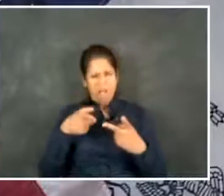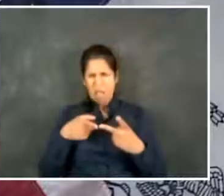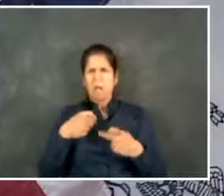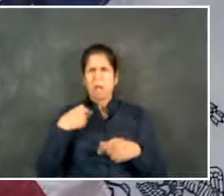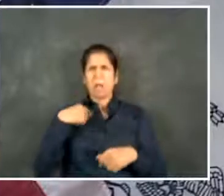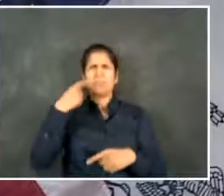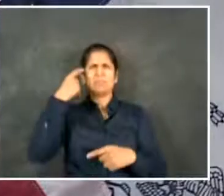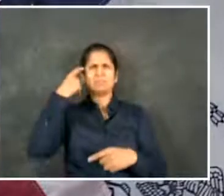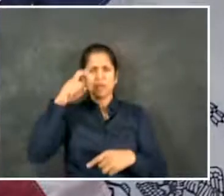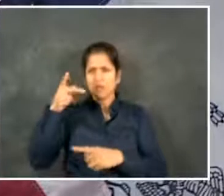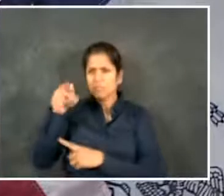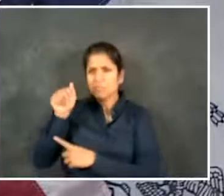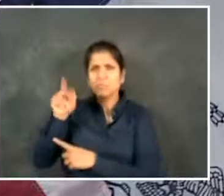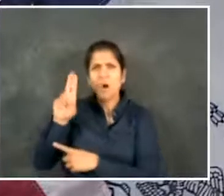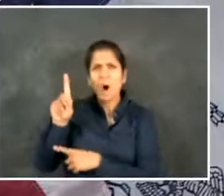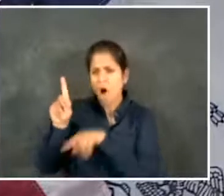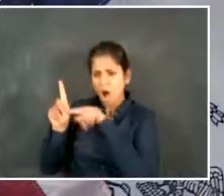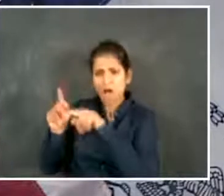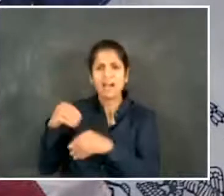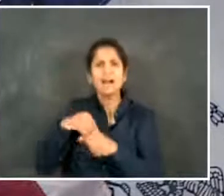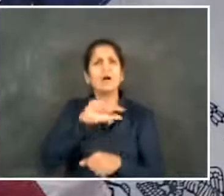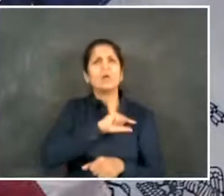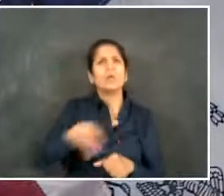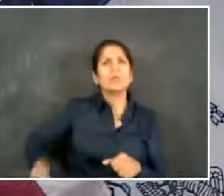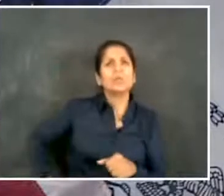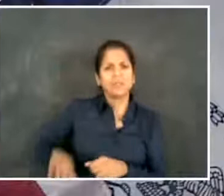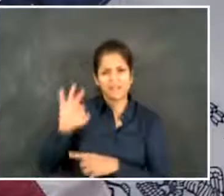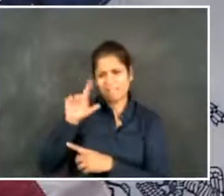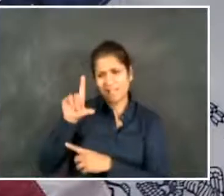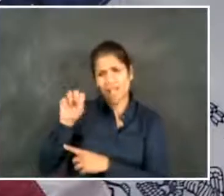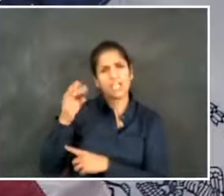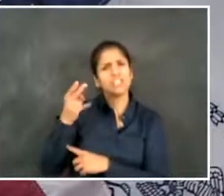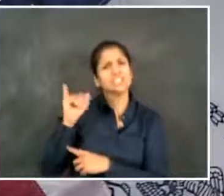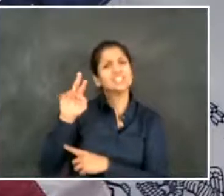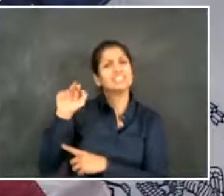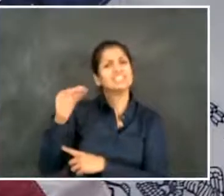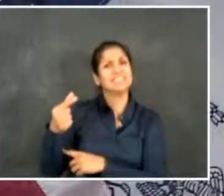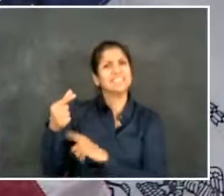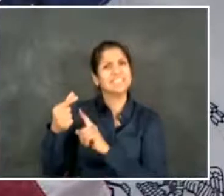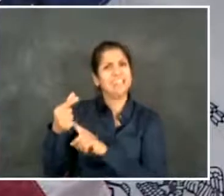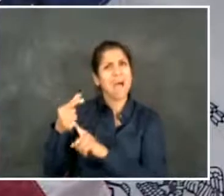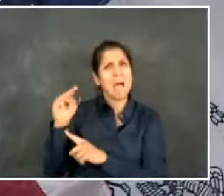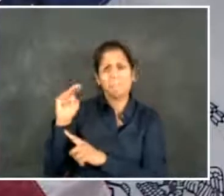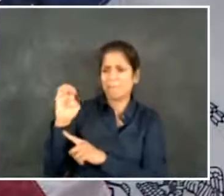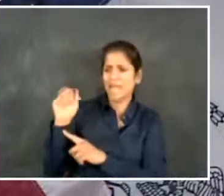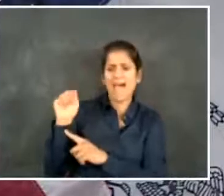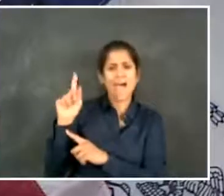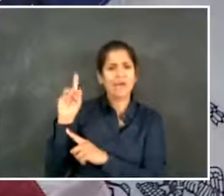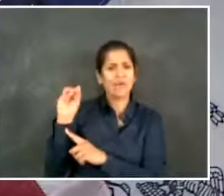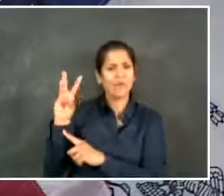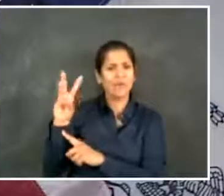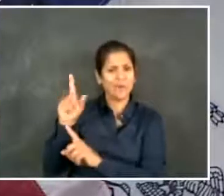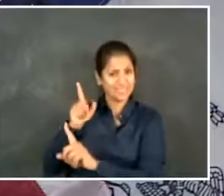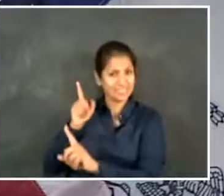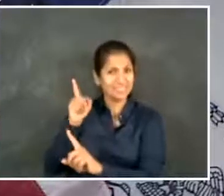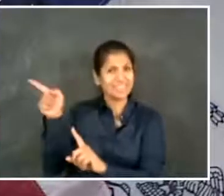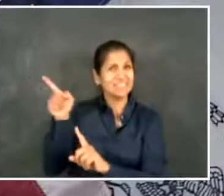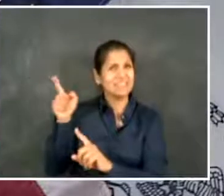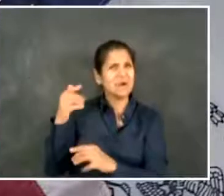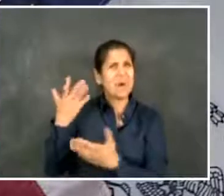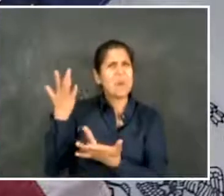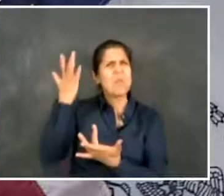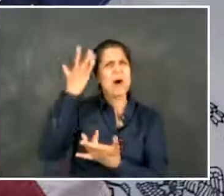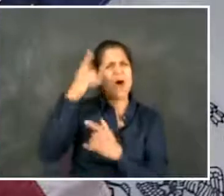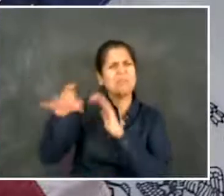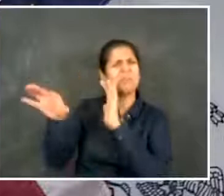because inside, there's a hospital there now, there's a food distribution site. Which streets in that park will be shut